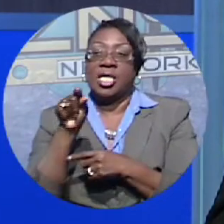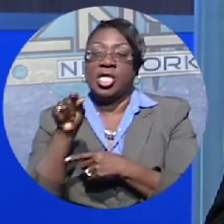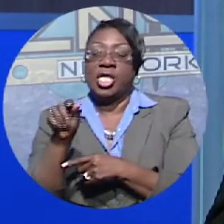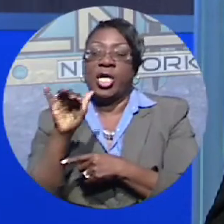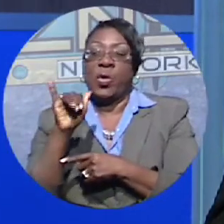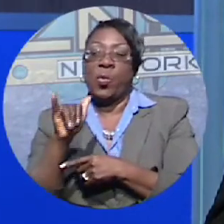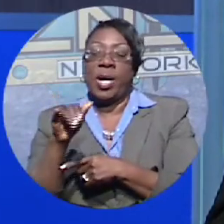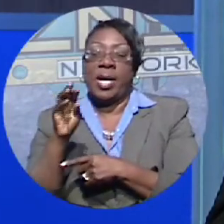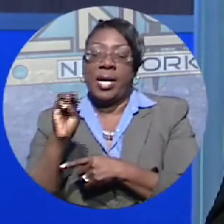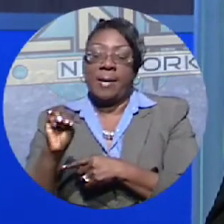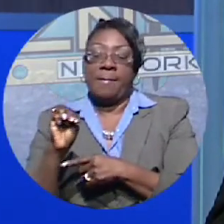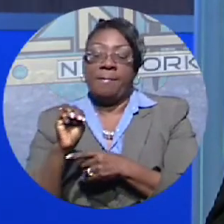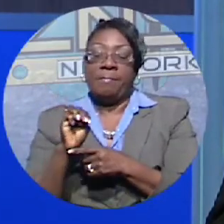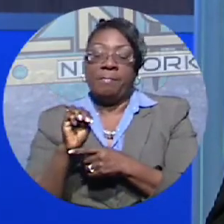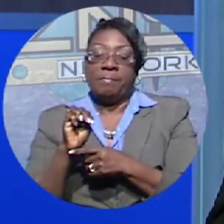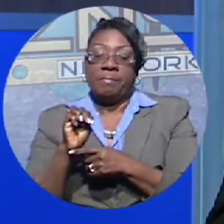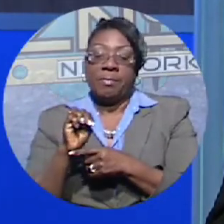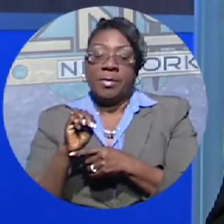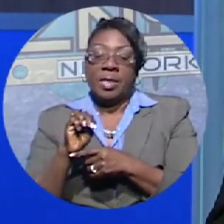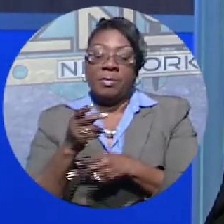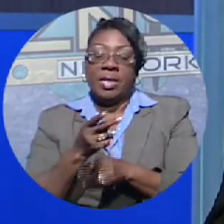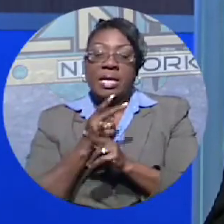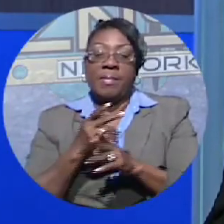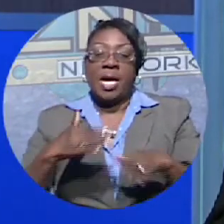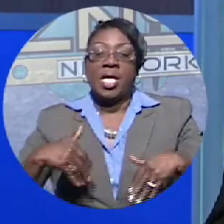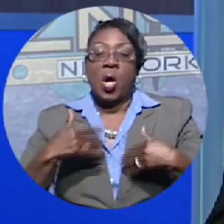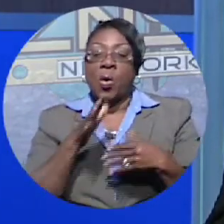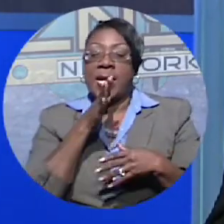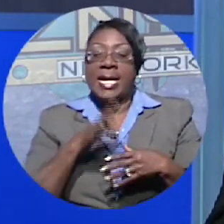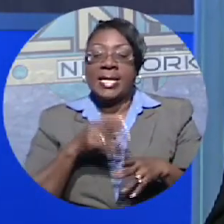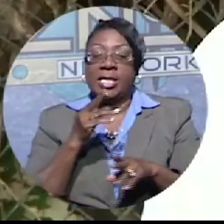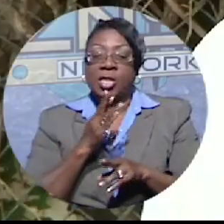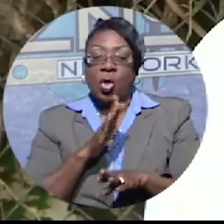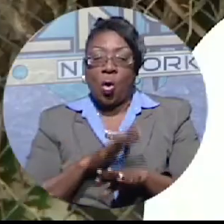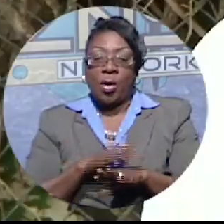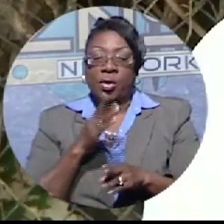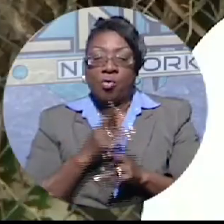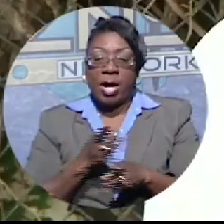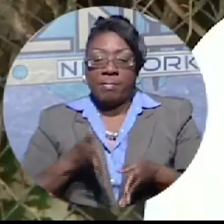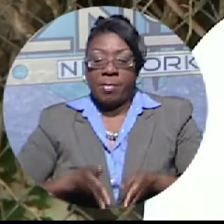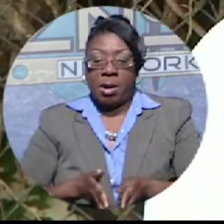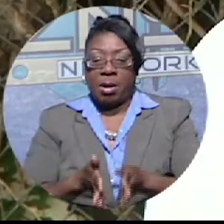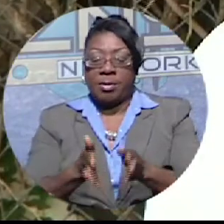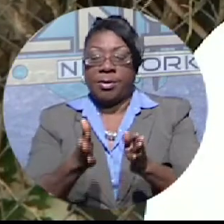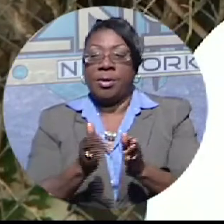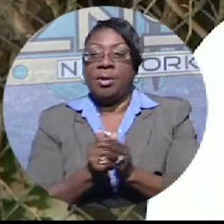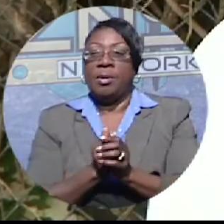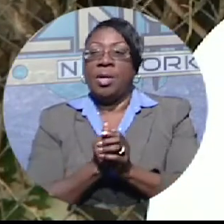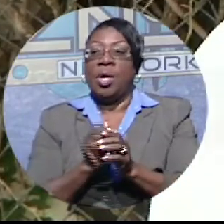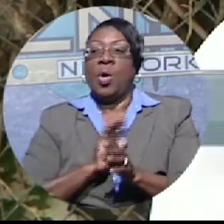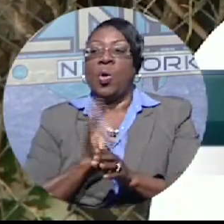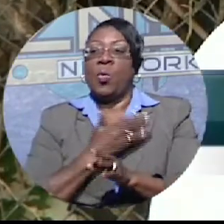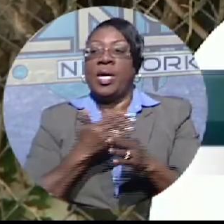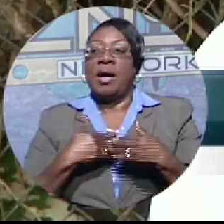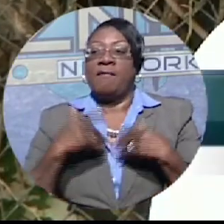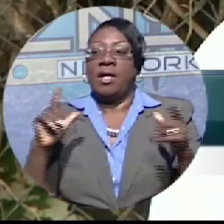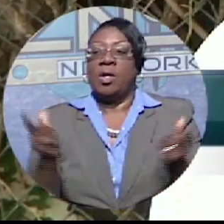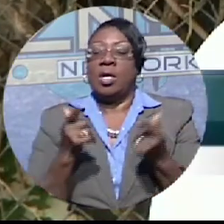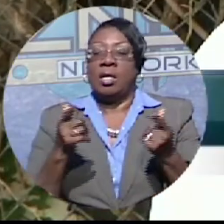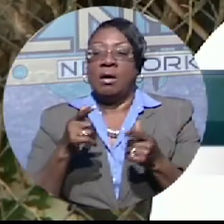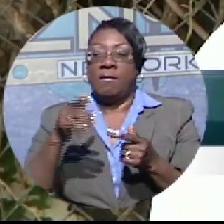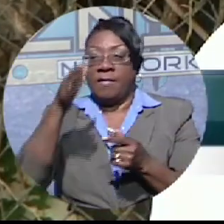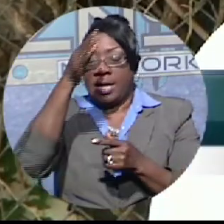these tournaments are needed in order to keep our young ladies on the right path. We have a lot of